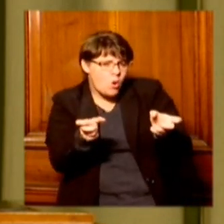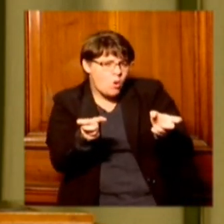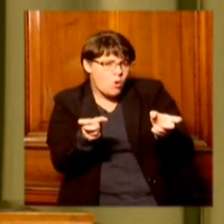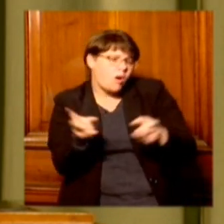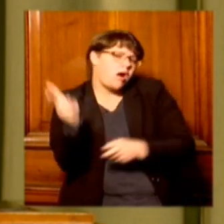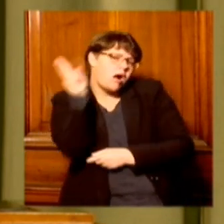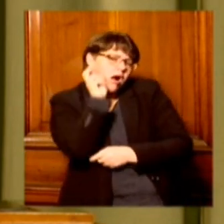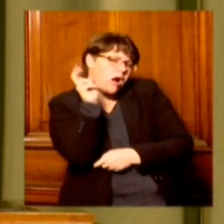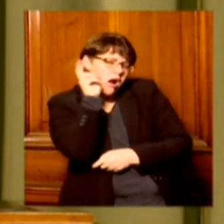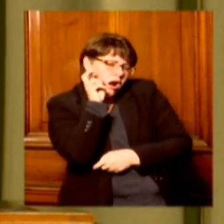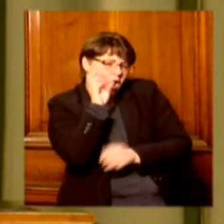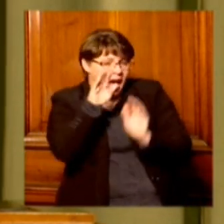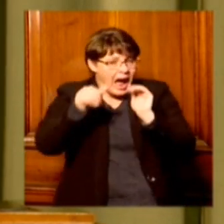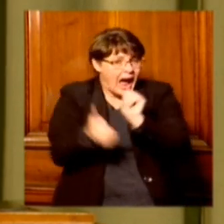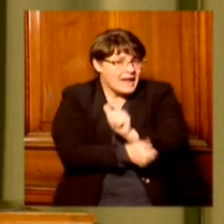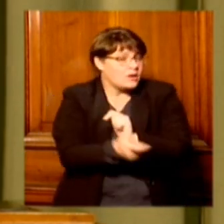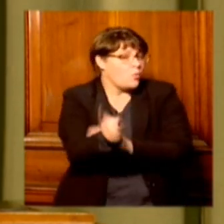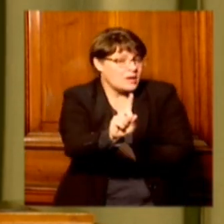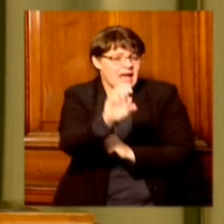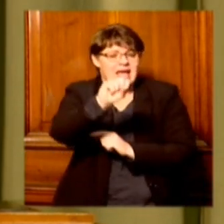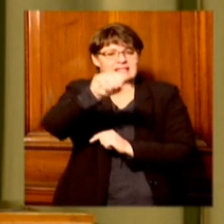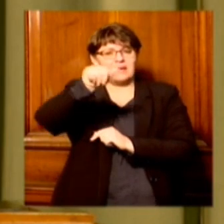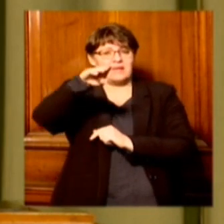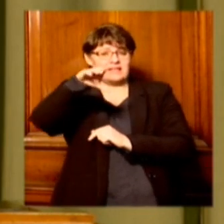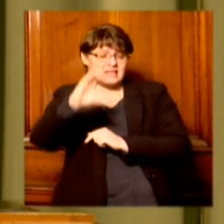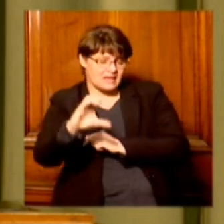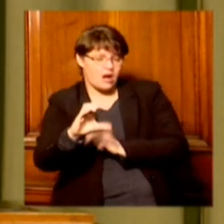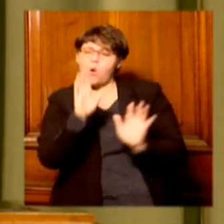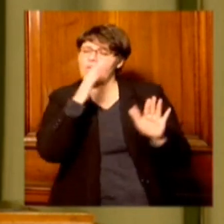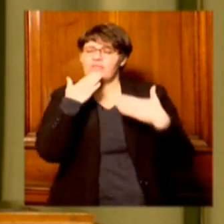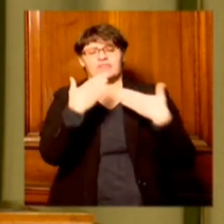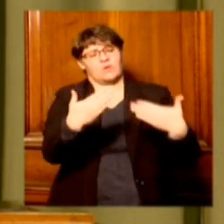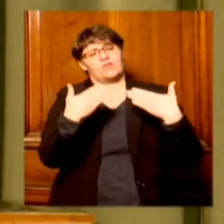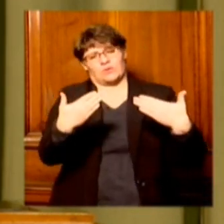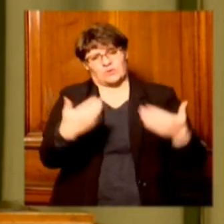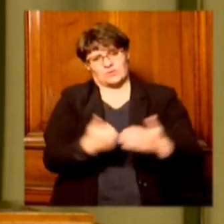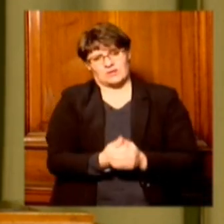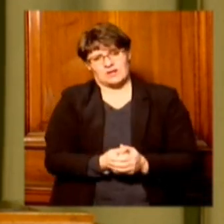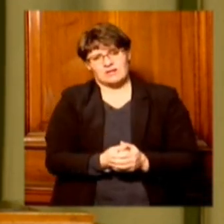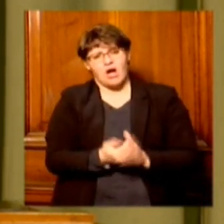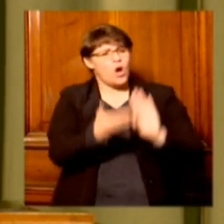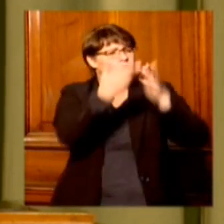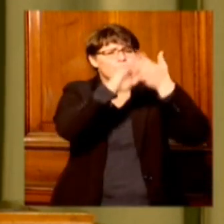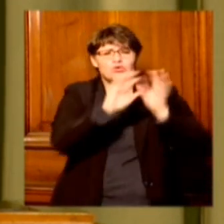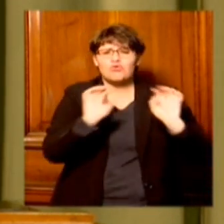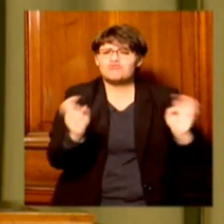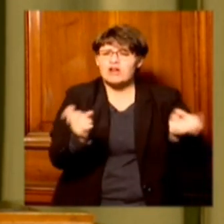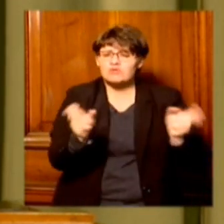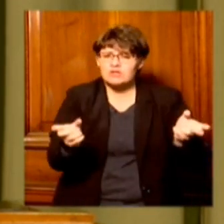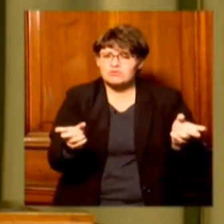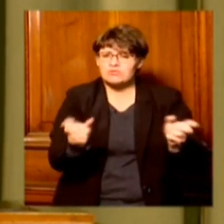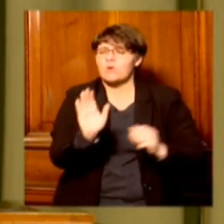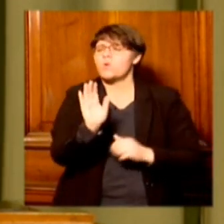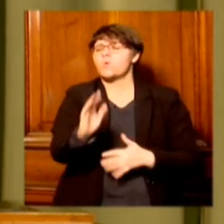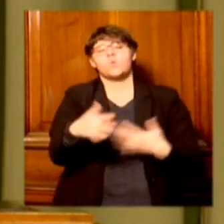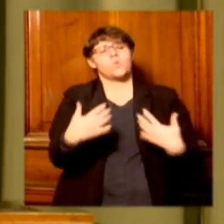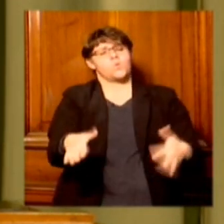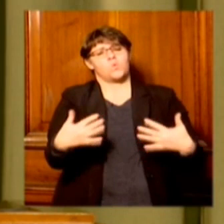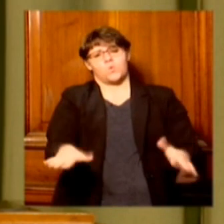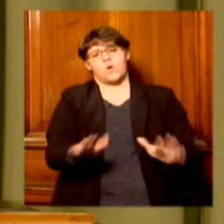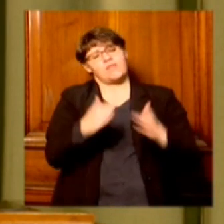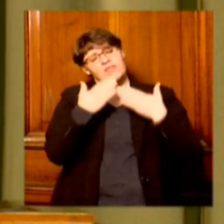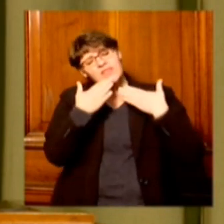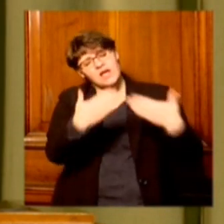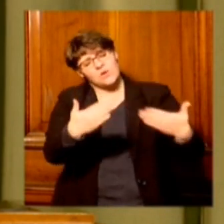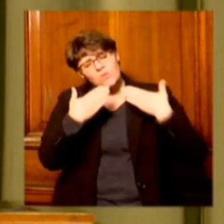the SABC, thank you and thank you so much. Of course, our community radio stations, we also thank